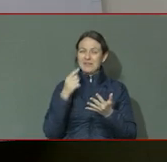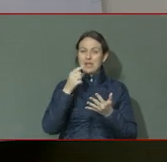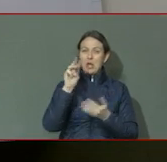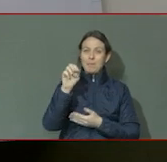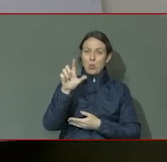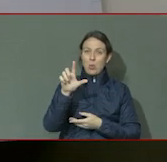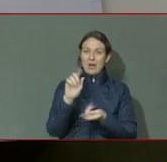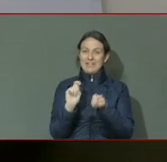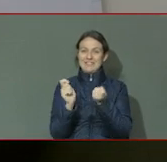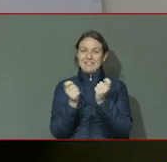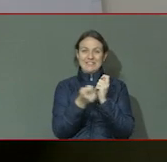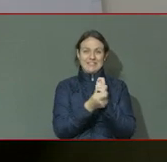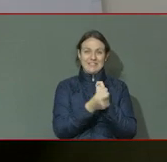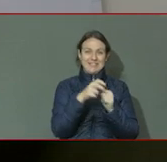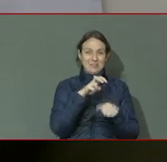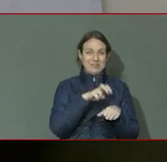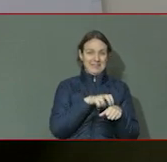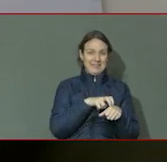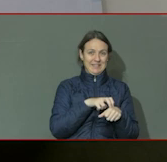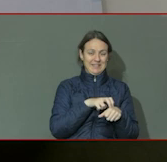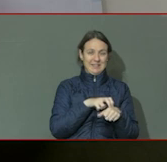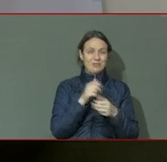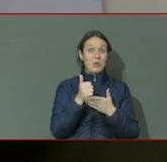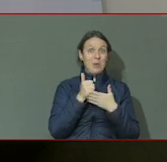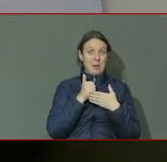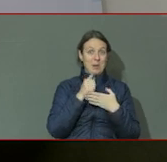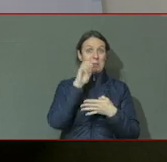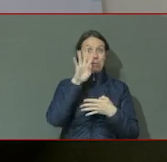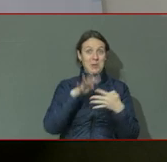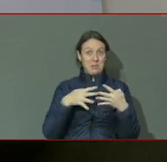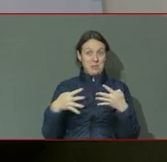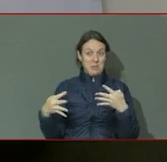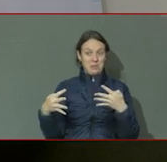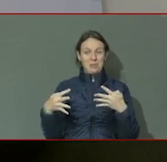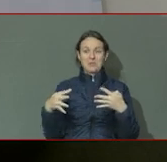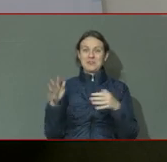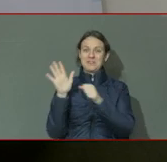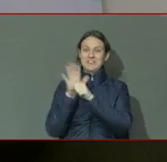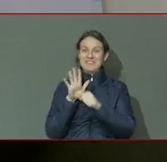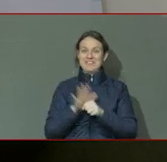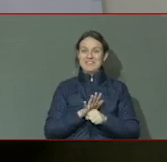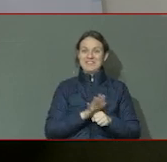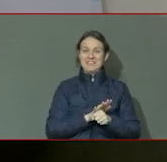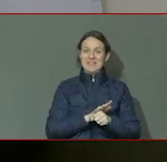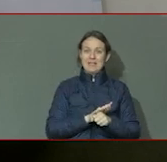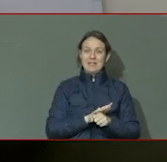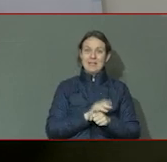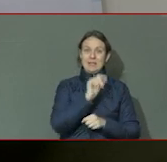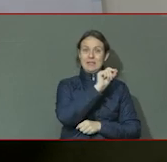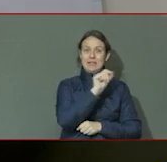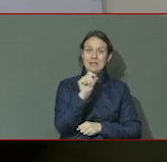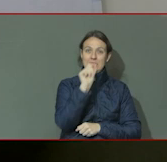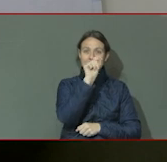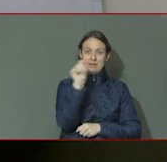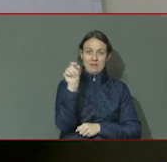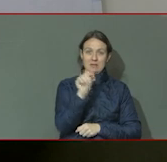mole, that part, to complete the table. And for that, where my pink arrow is, I need a